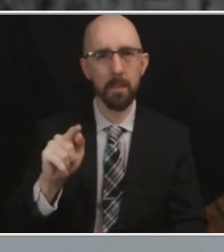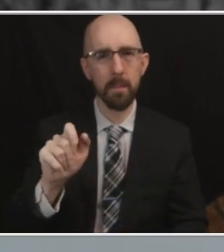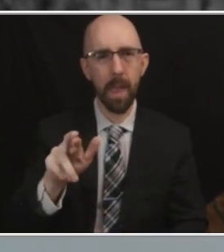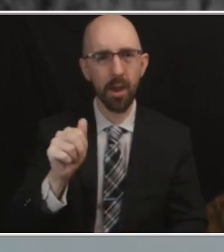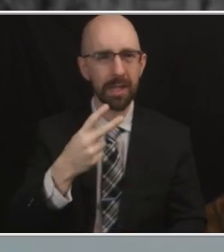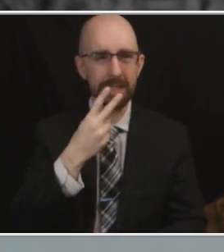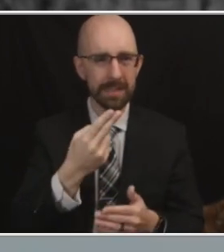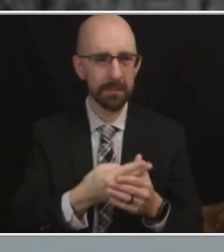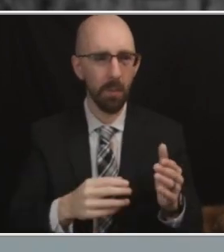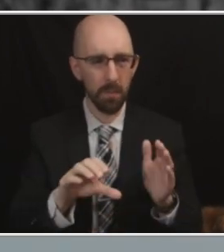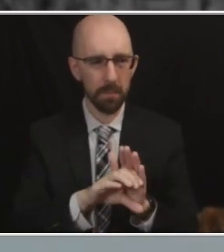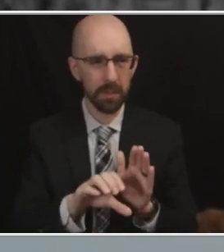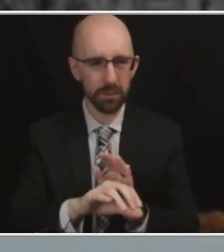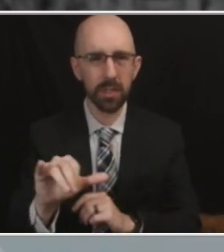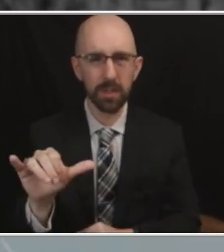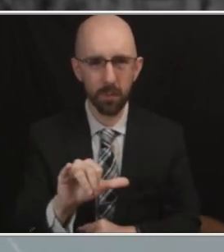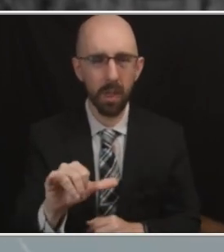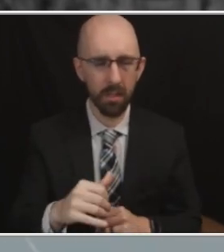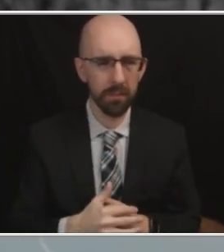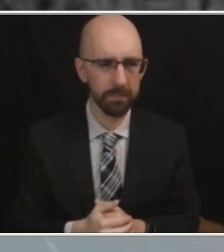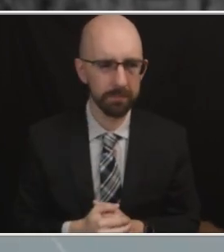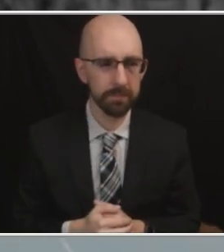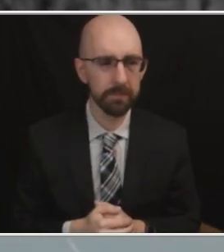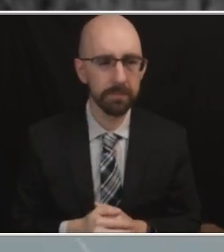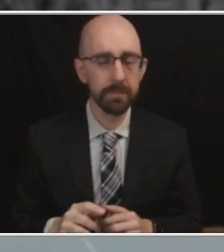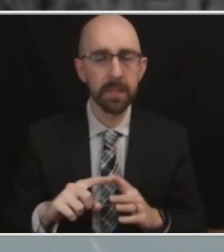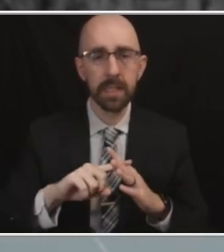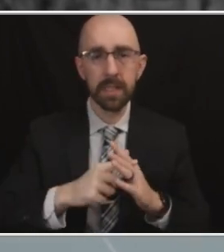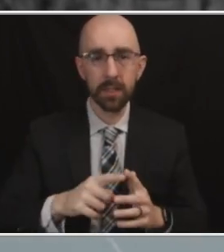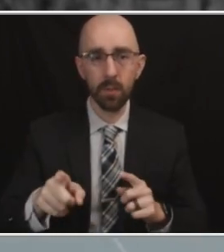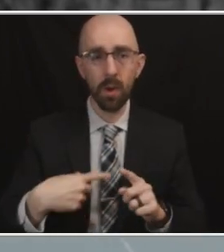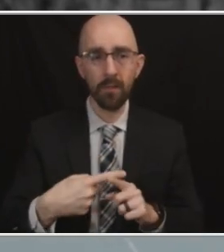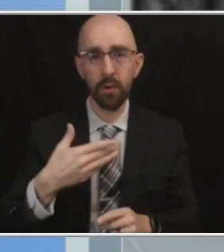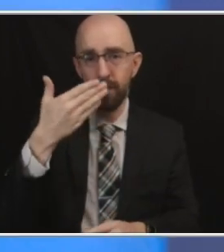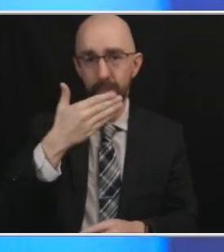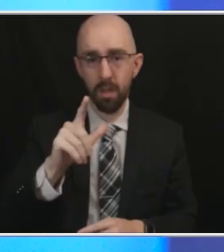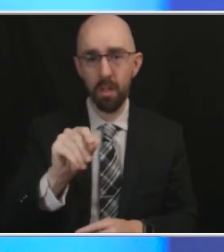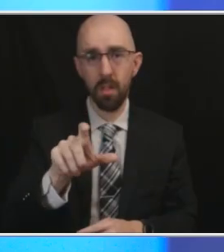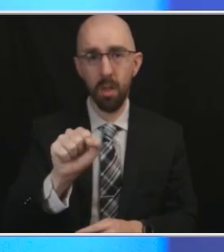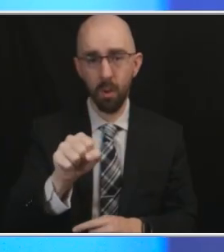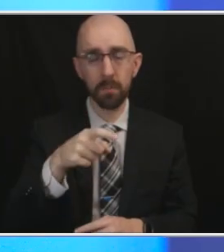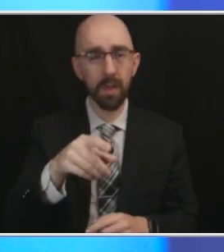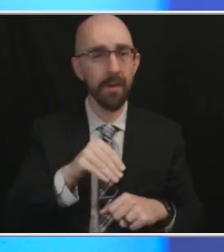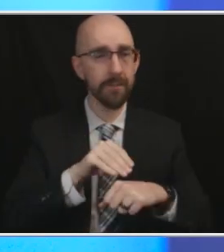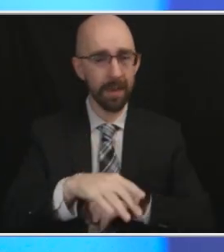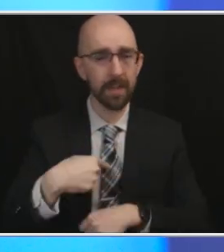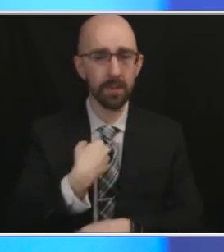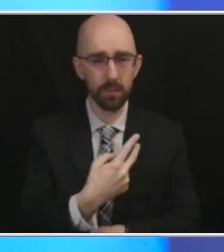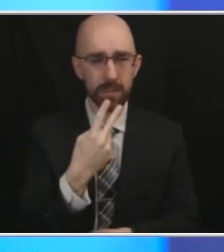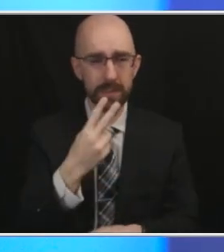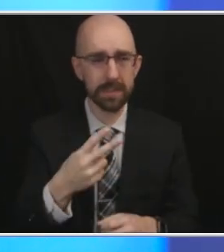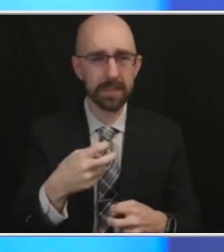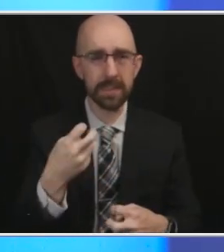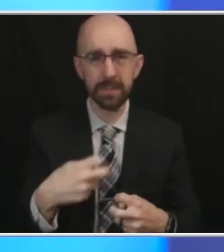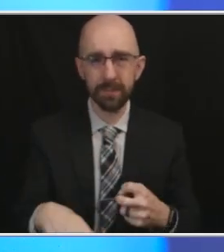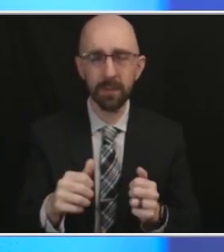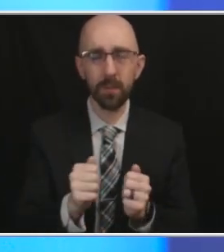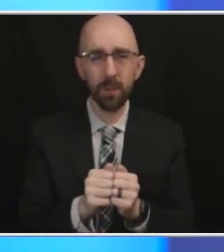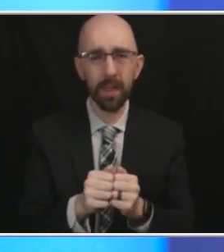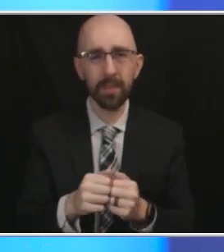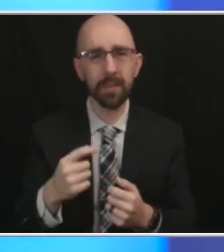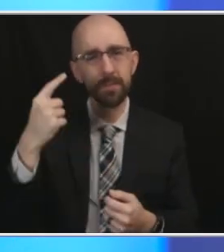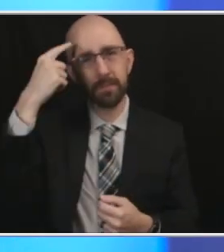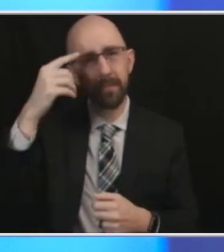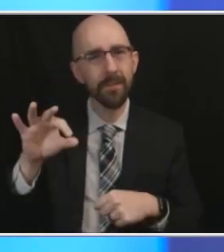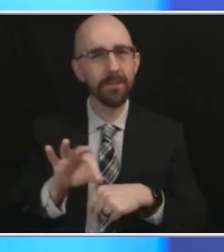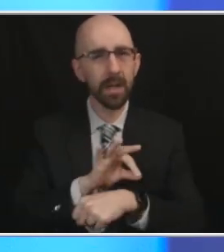as well. And so initially, when the frontal lobes are affected, we often see difficulty with executive function, changes